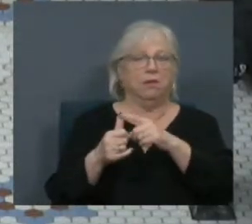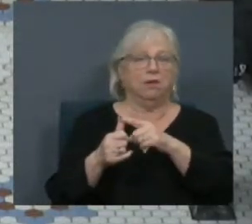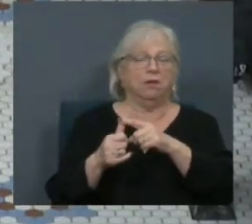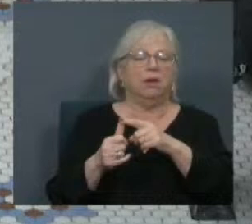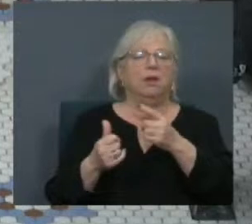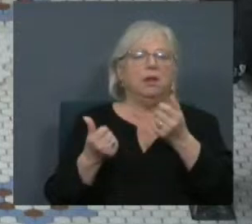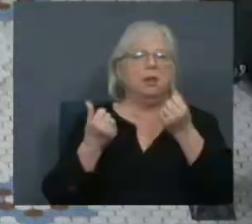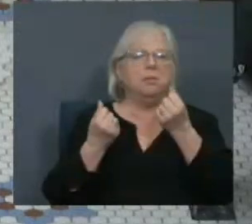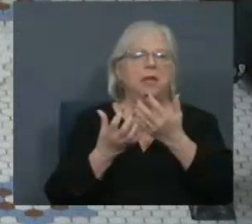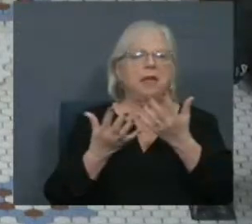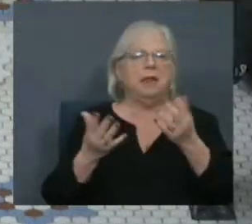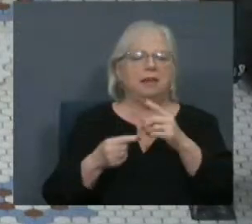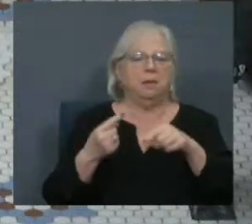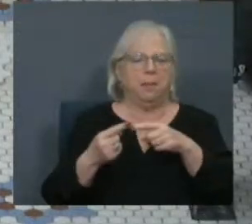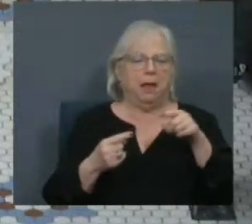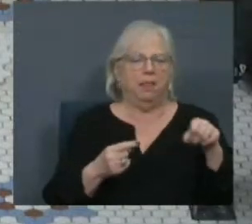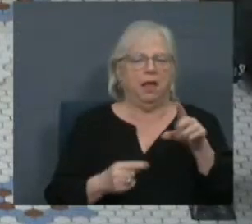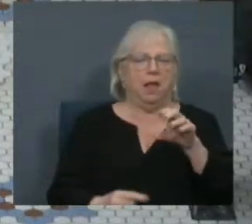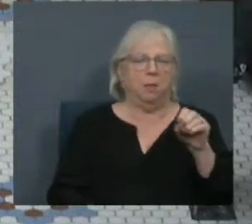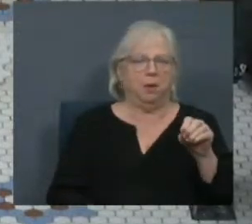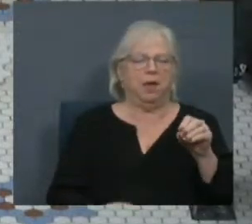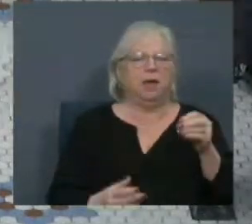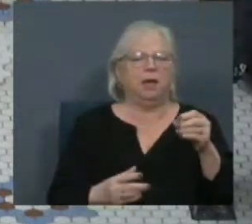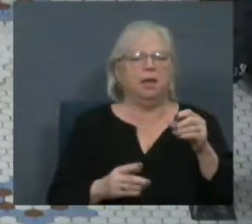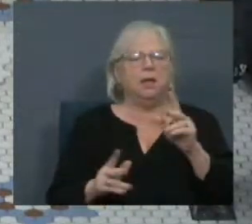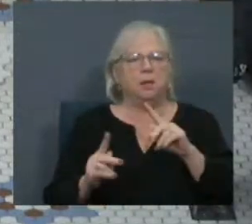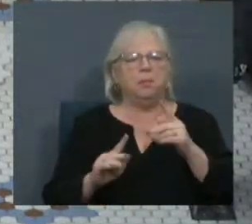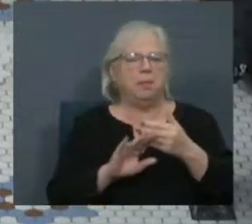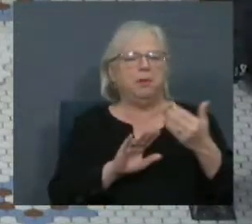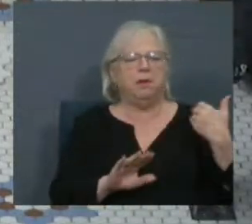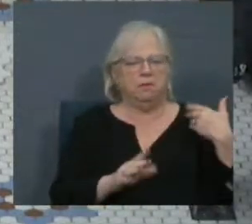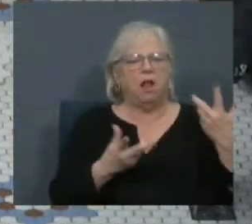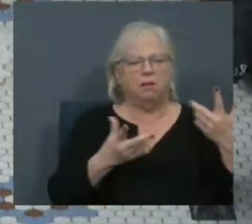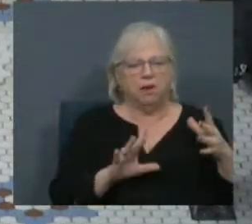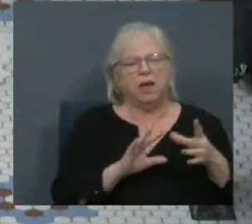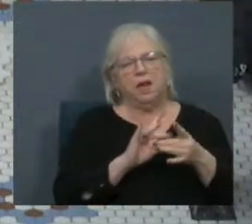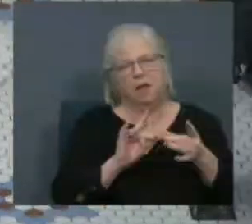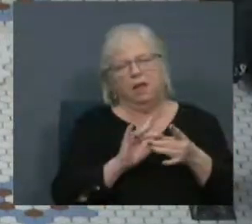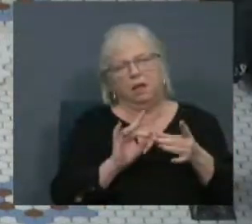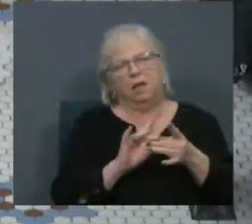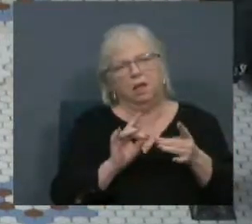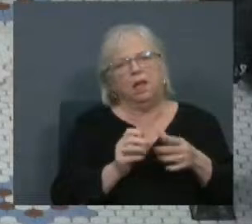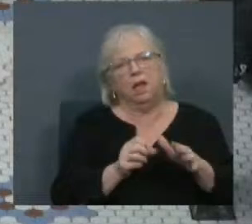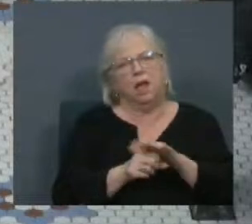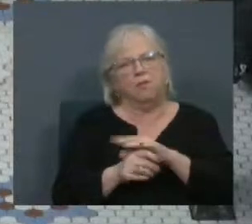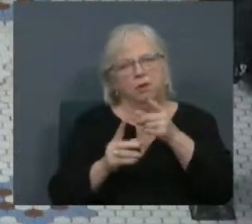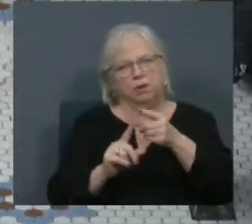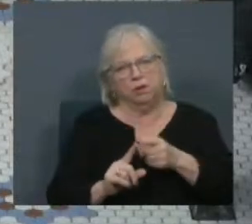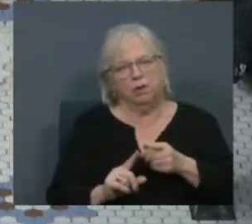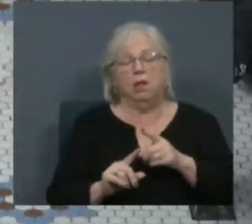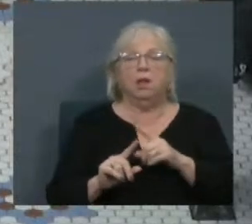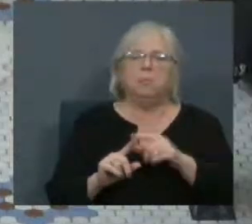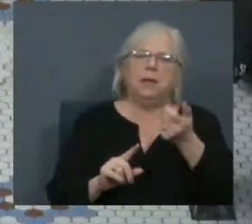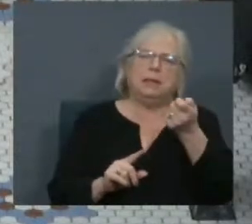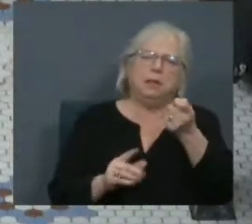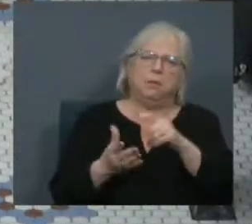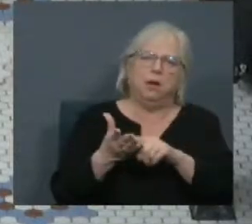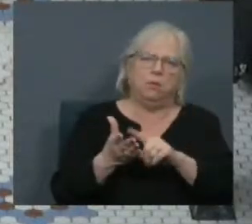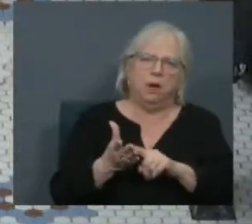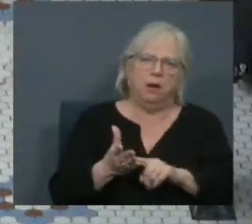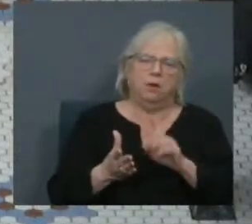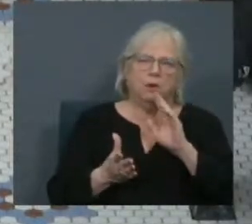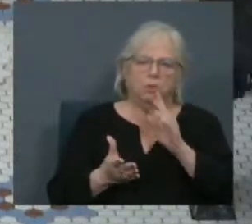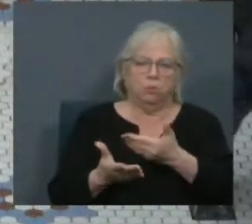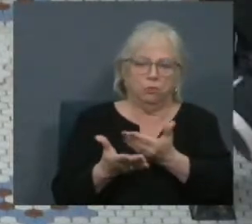things about this company have been spoken or covered already, but just a little bit of research will show you